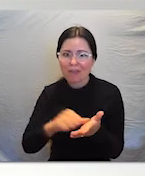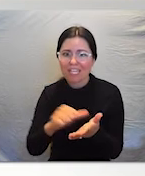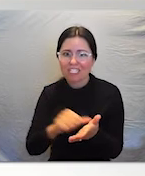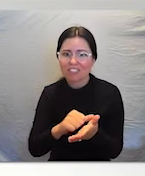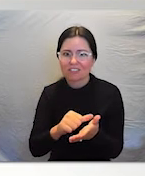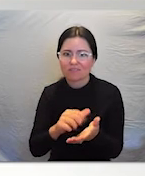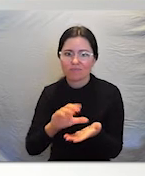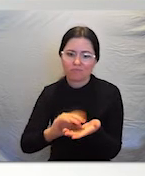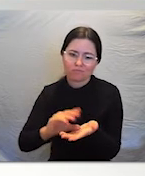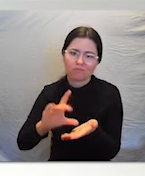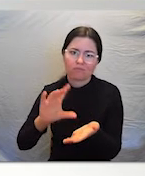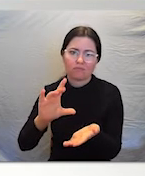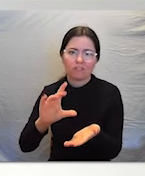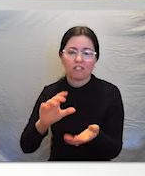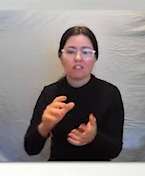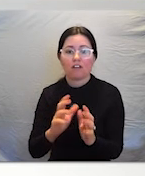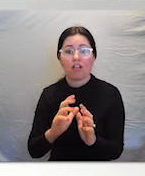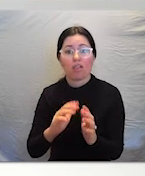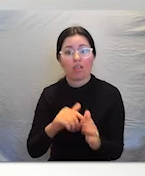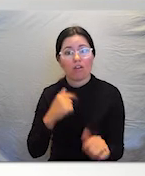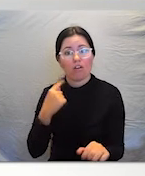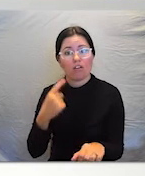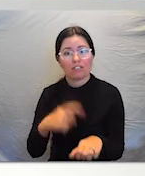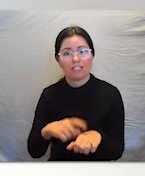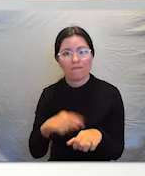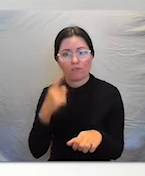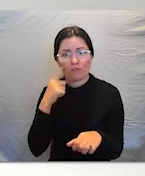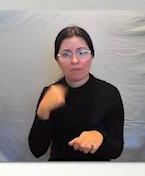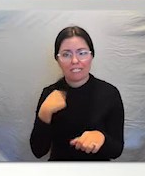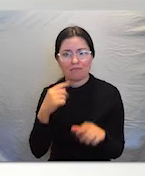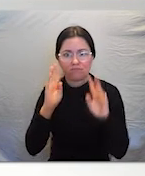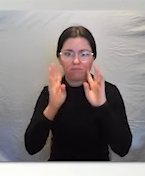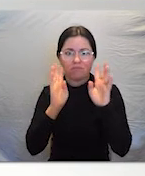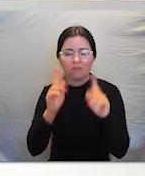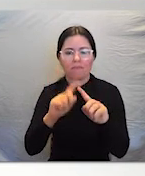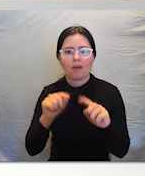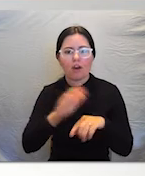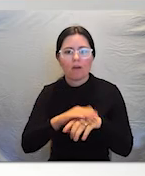to create. But on my website, it's like $15.